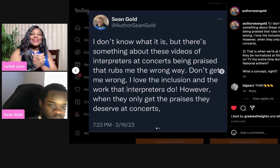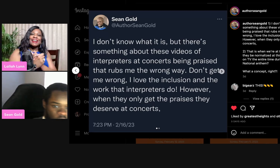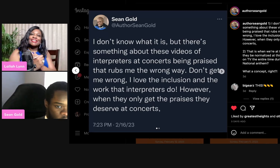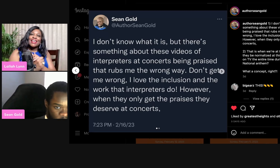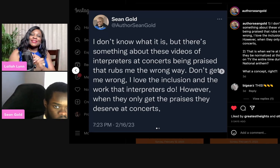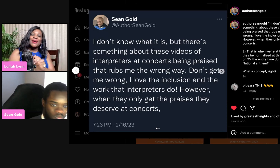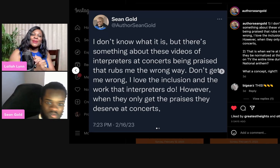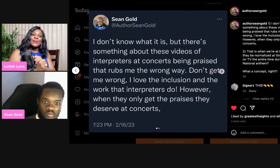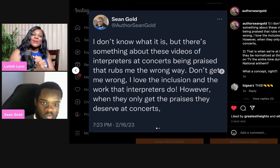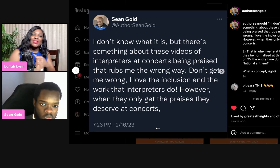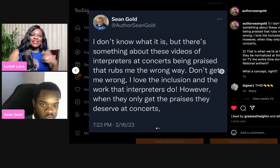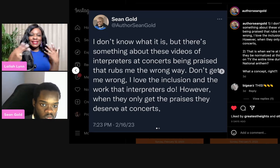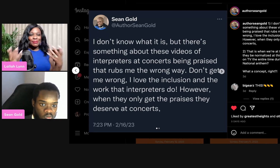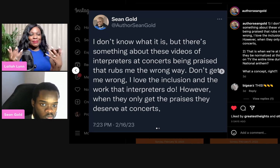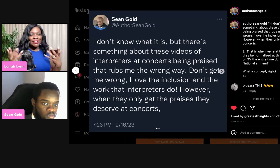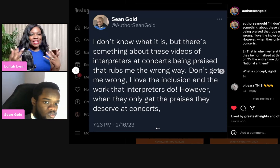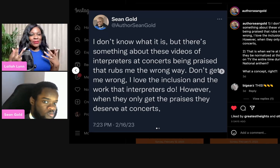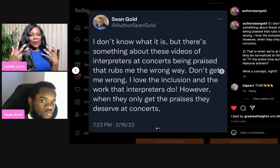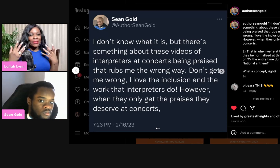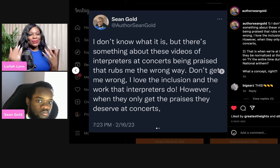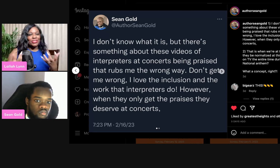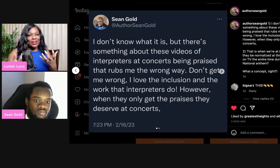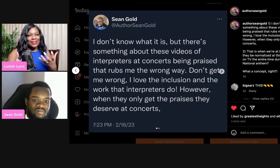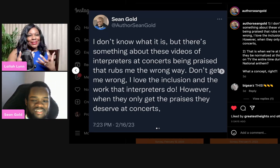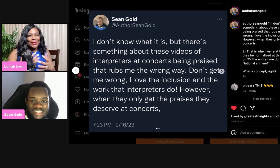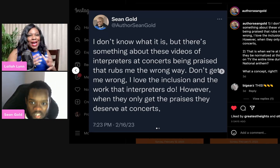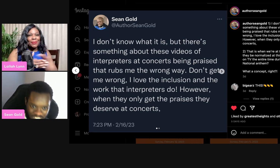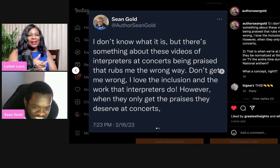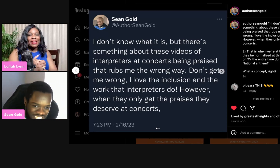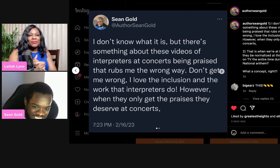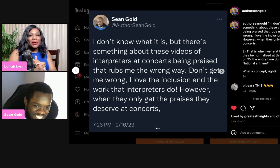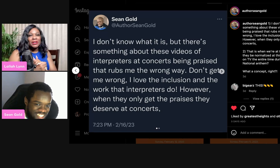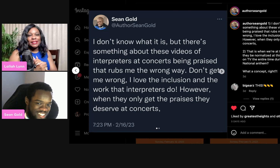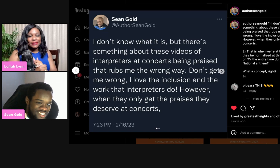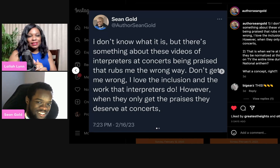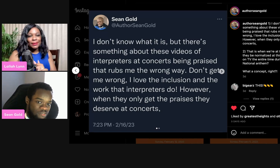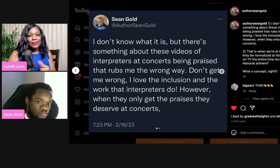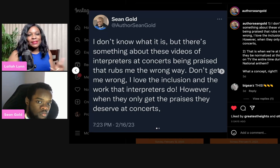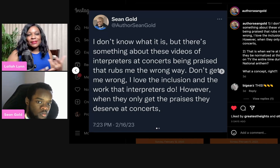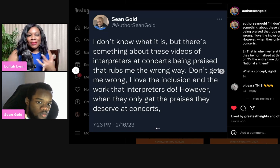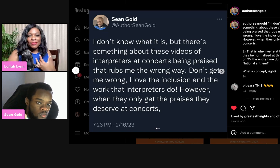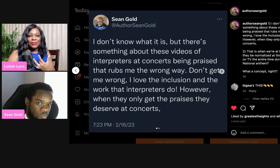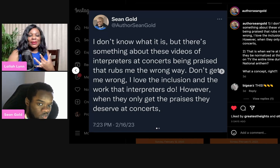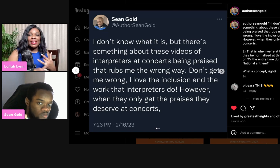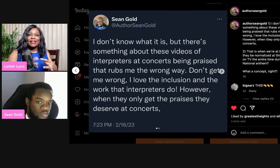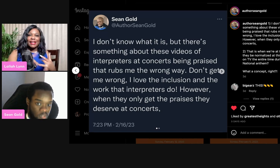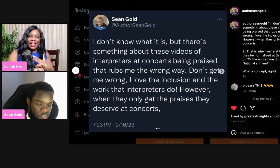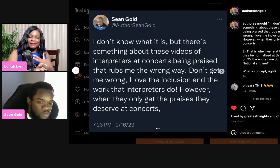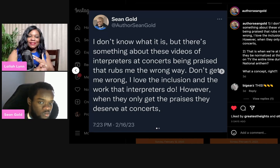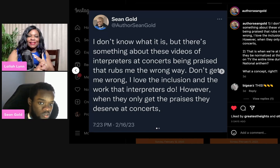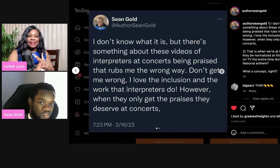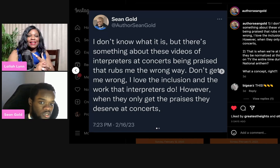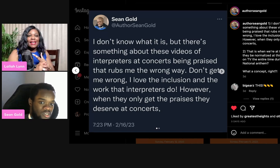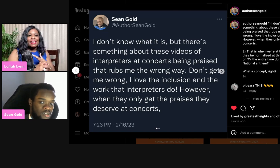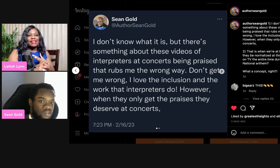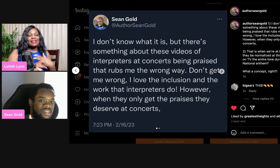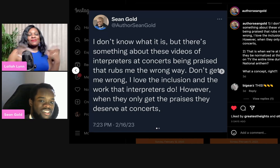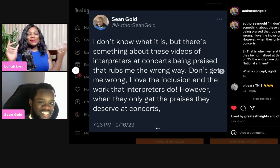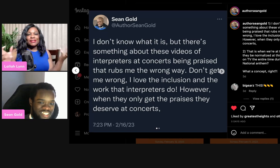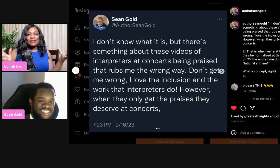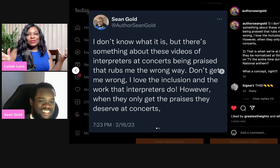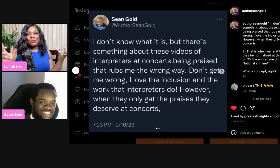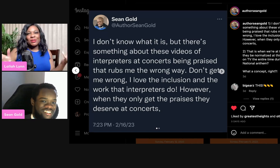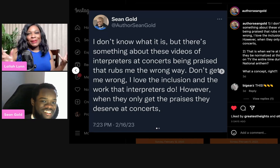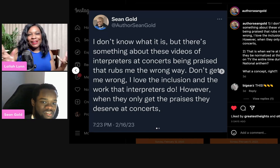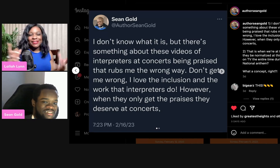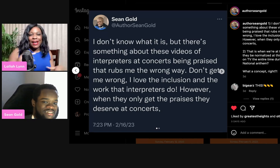All right, you guys. So this has been my chat with author Sean Gold. I will have all his links below. He's an author and an advocate. And if you